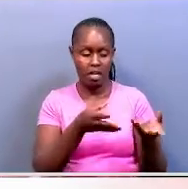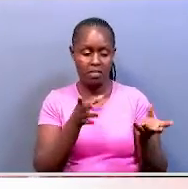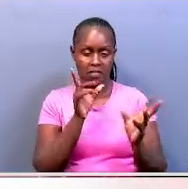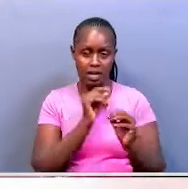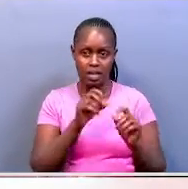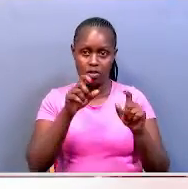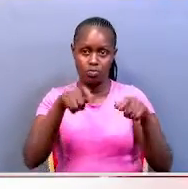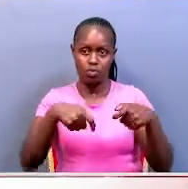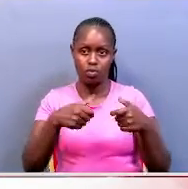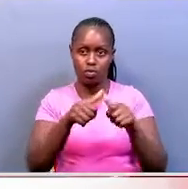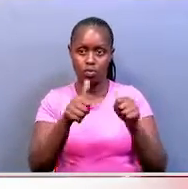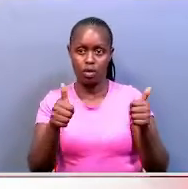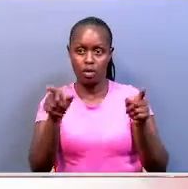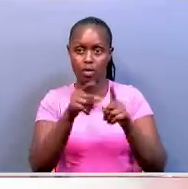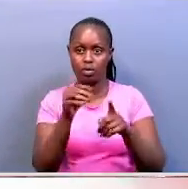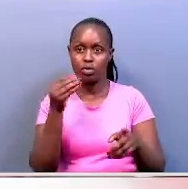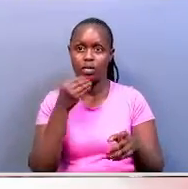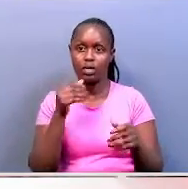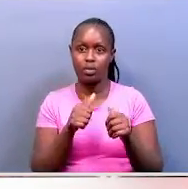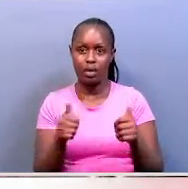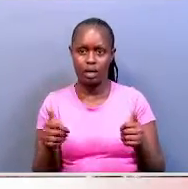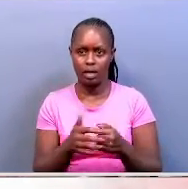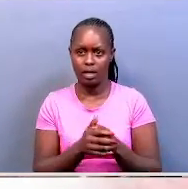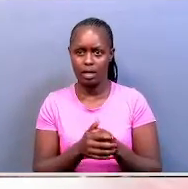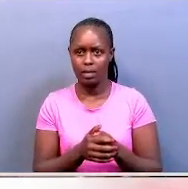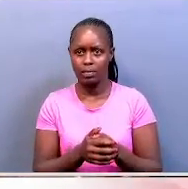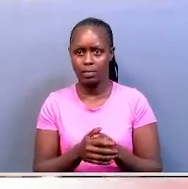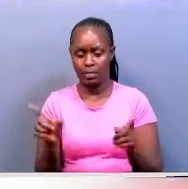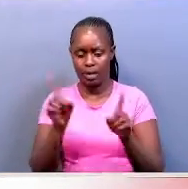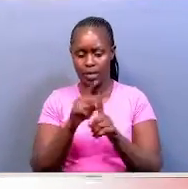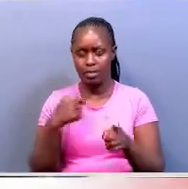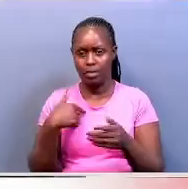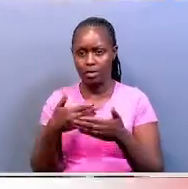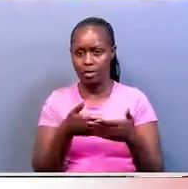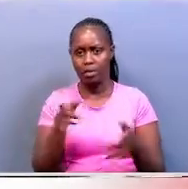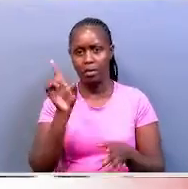viatu na amekula amefurahia. Hata mimi niko na mtoto mmoja.